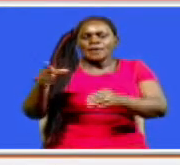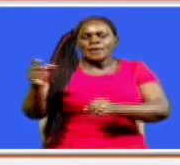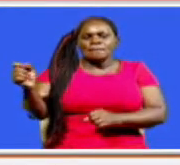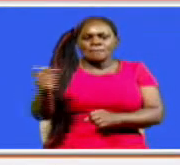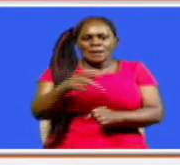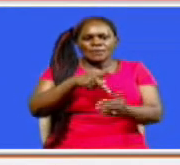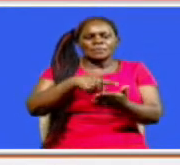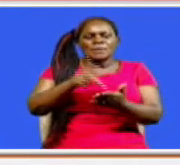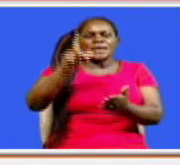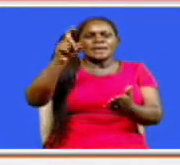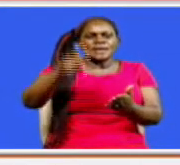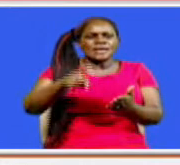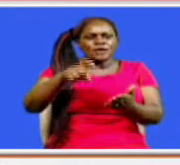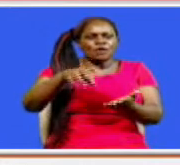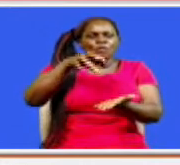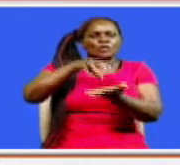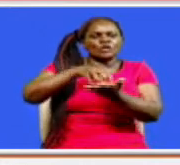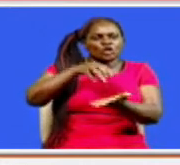salaries required for